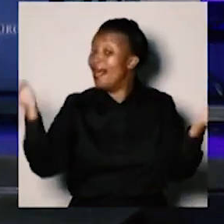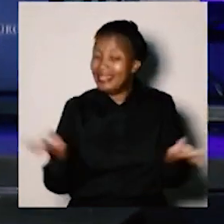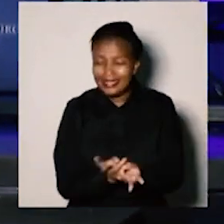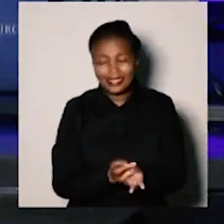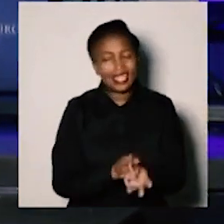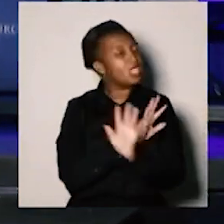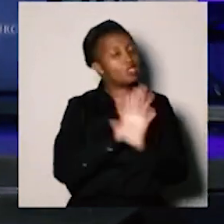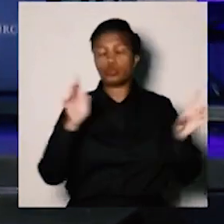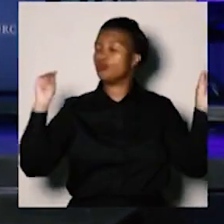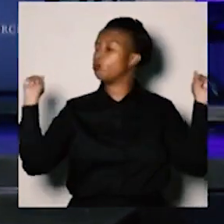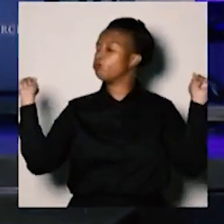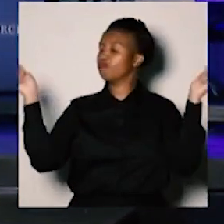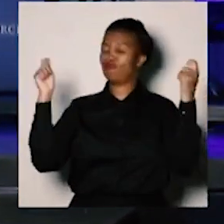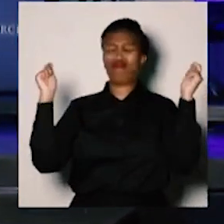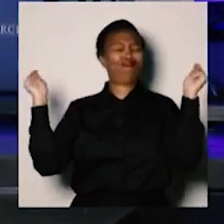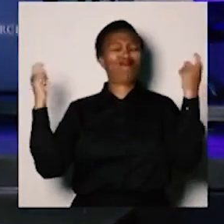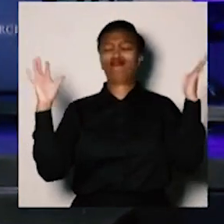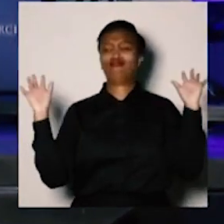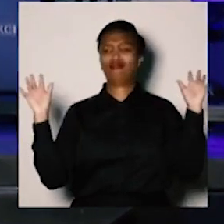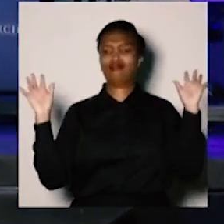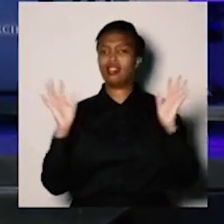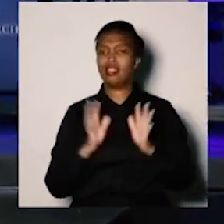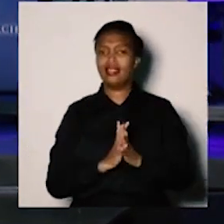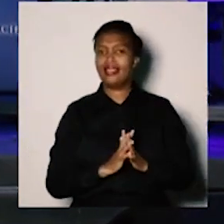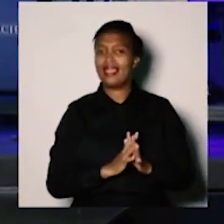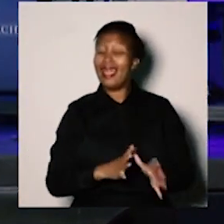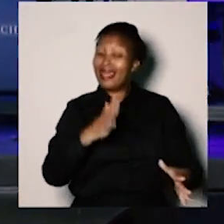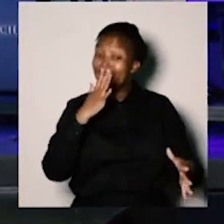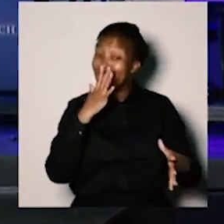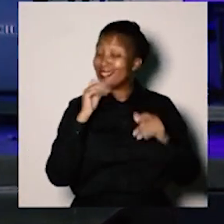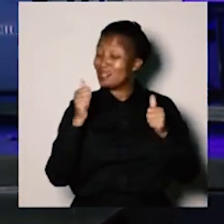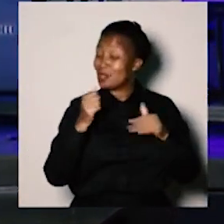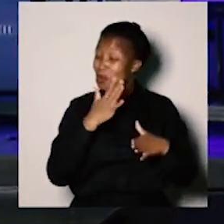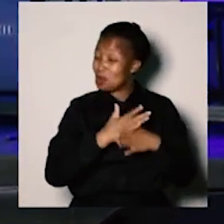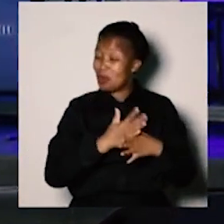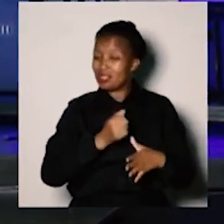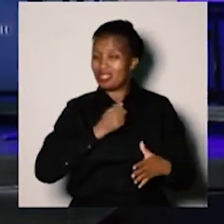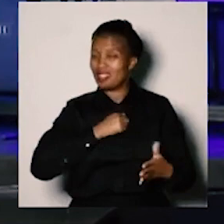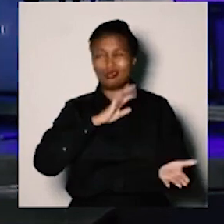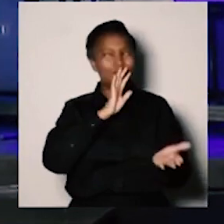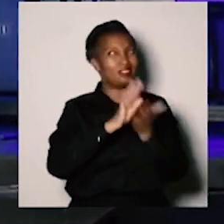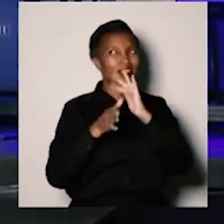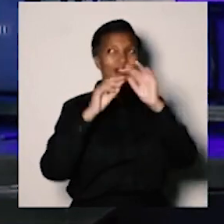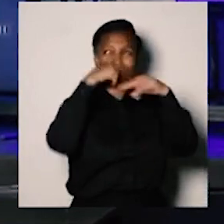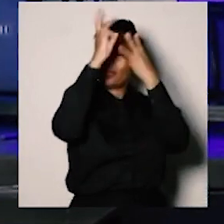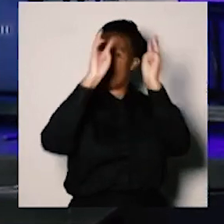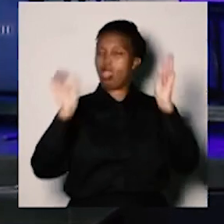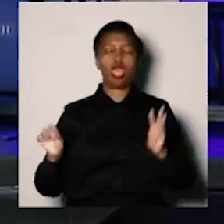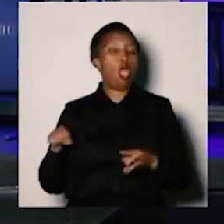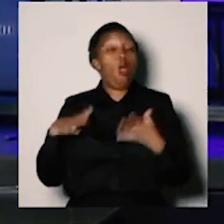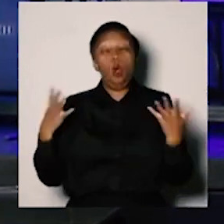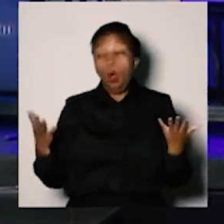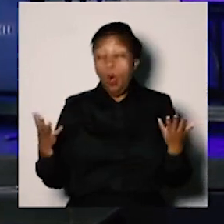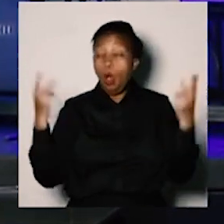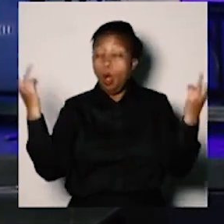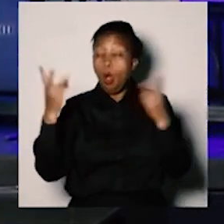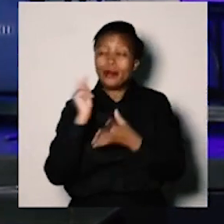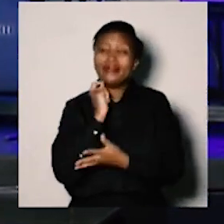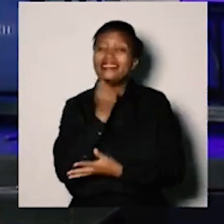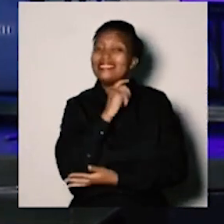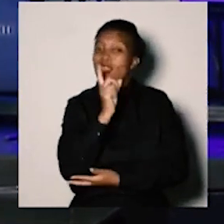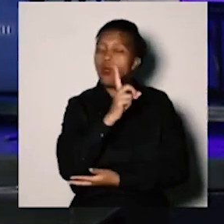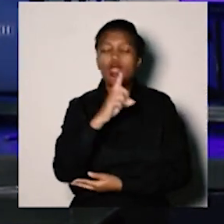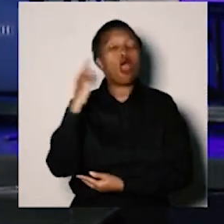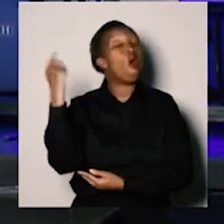earth. Because it's not our good works that will get us to heaven. It's not what people say about us. The